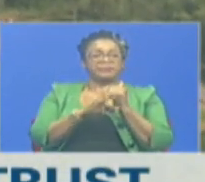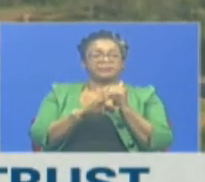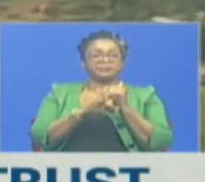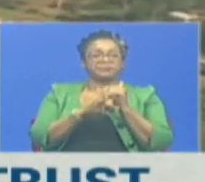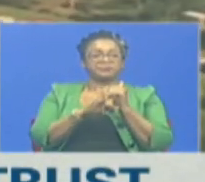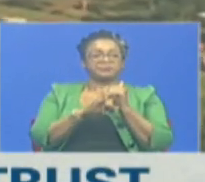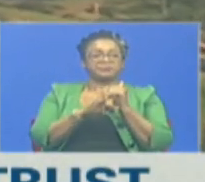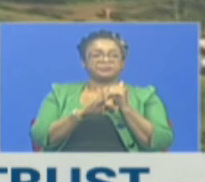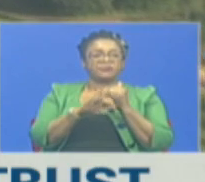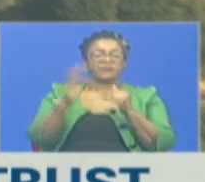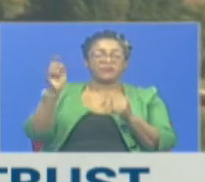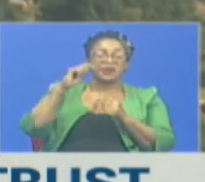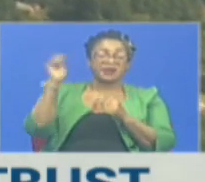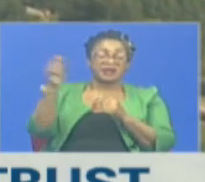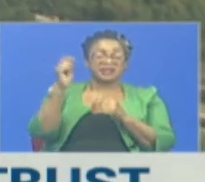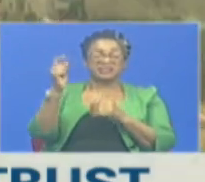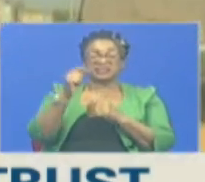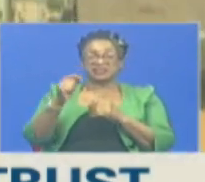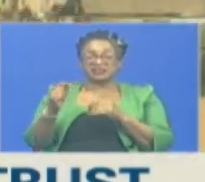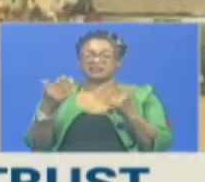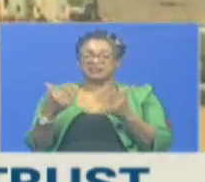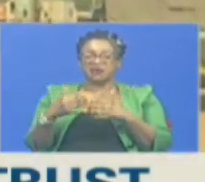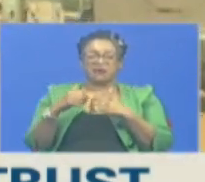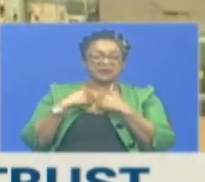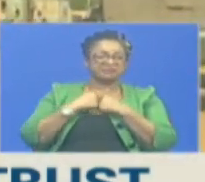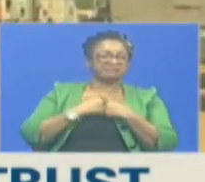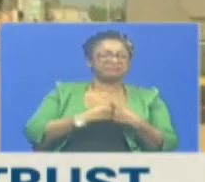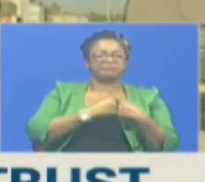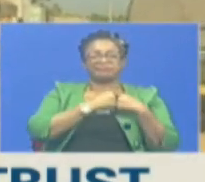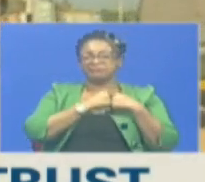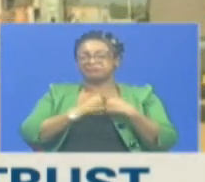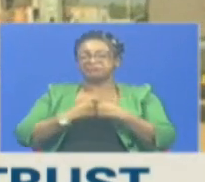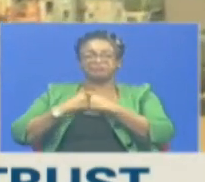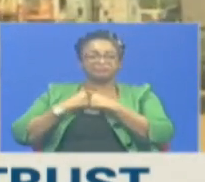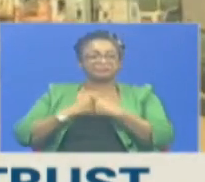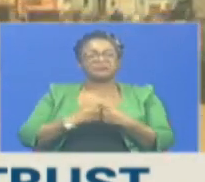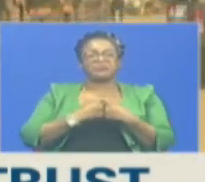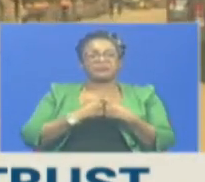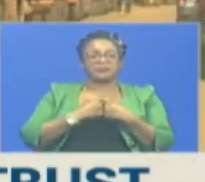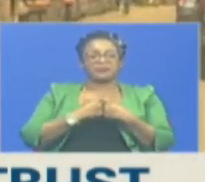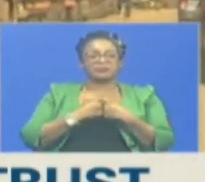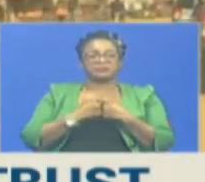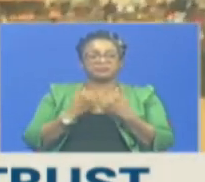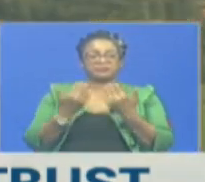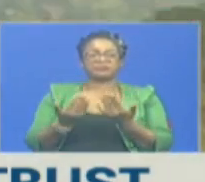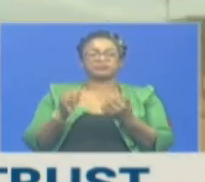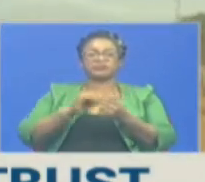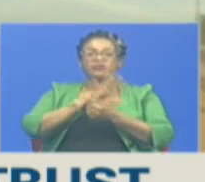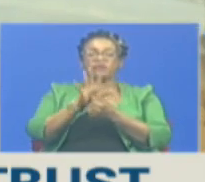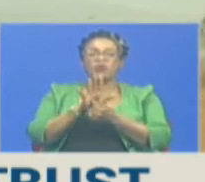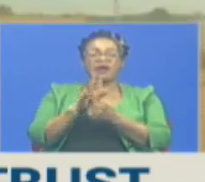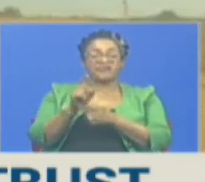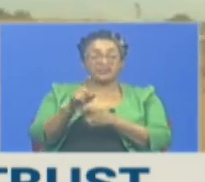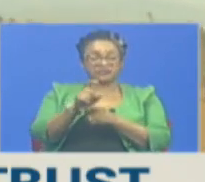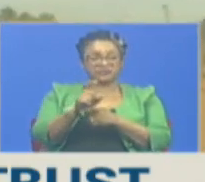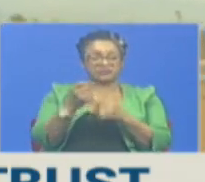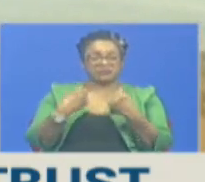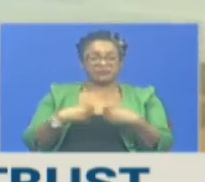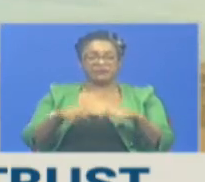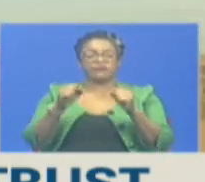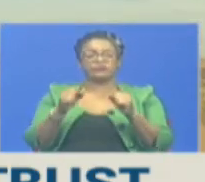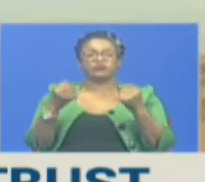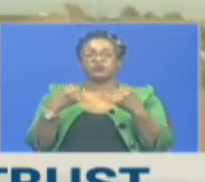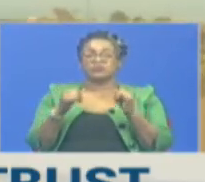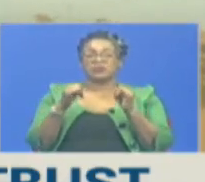Kenya and Tanzania seem to be pulling in different directions in the war against the coronavirus and in efforts to safeguard